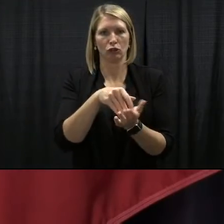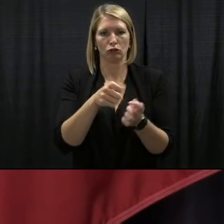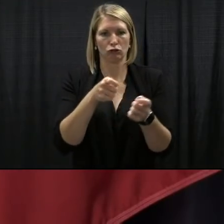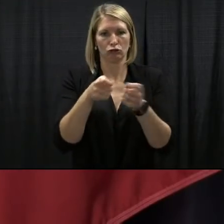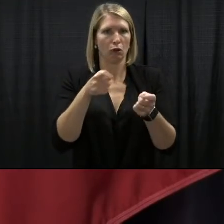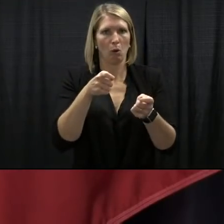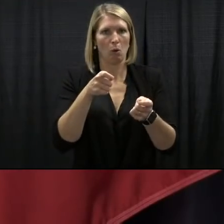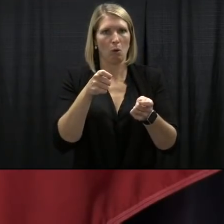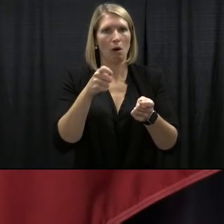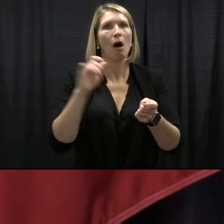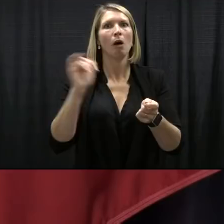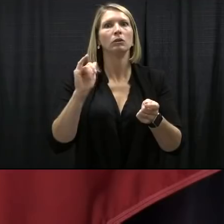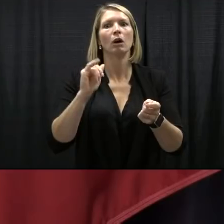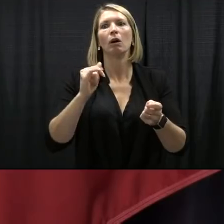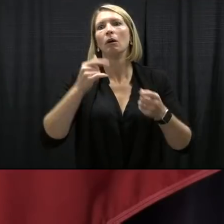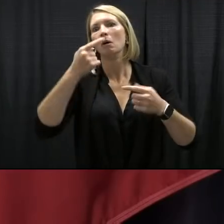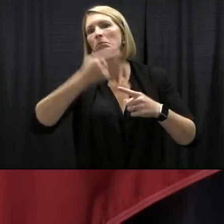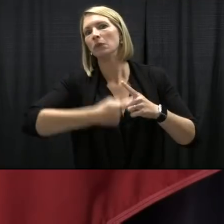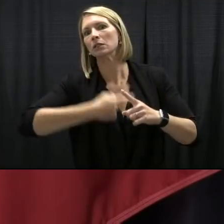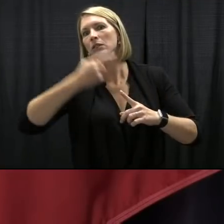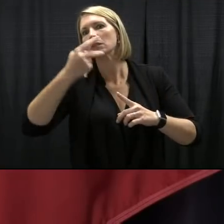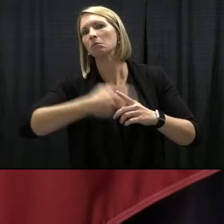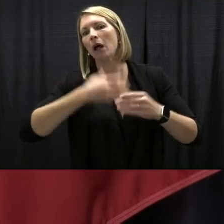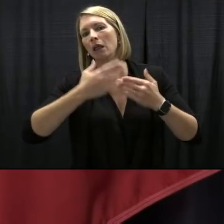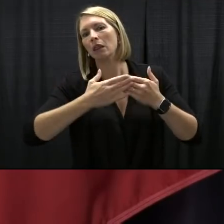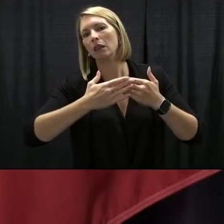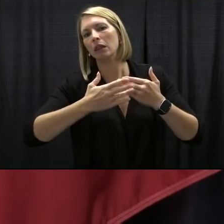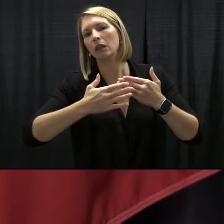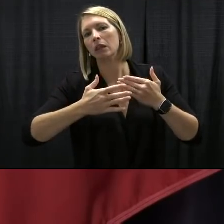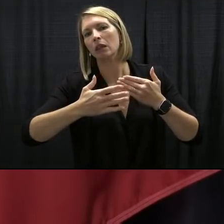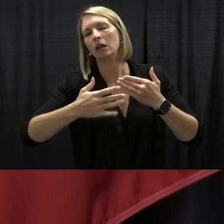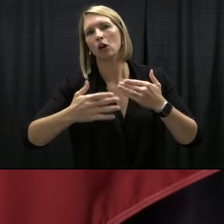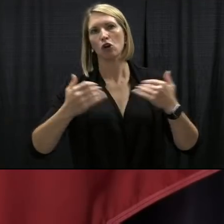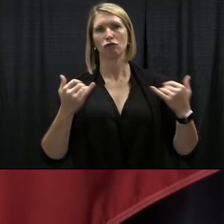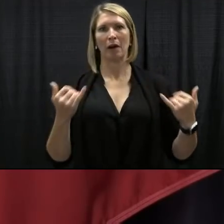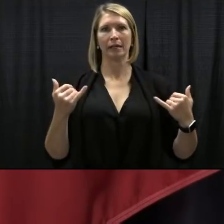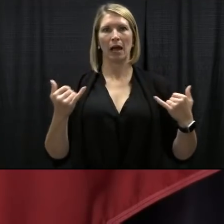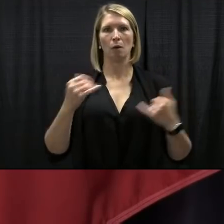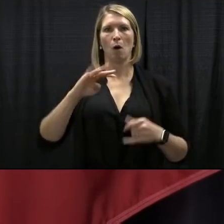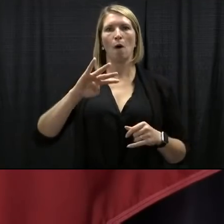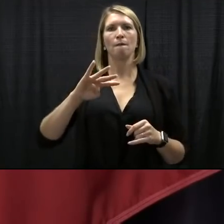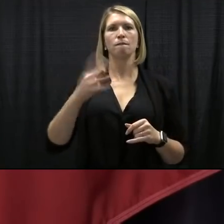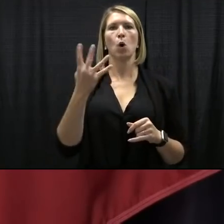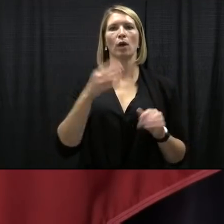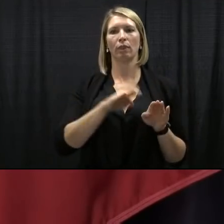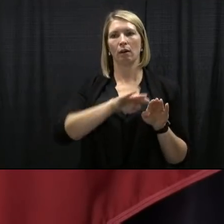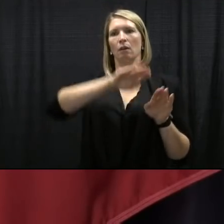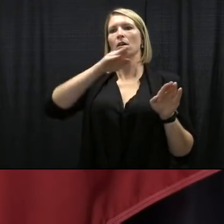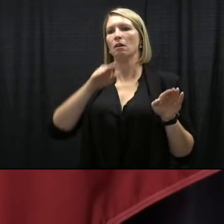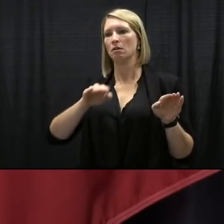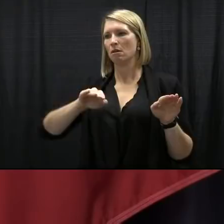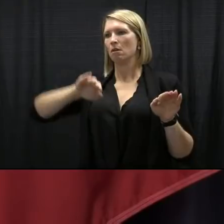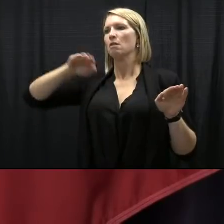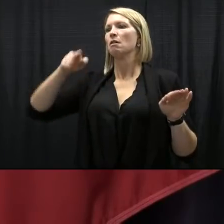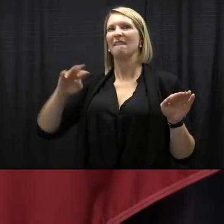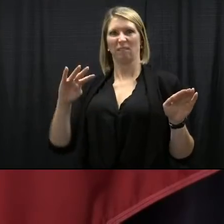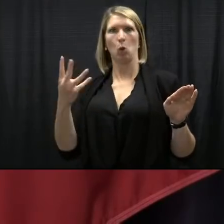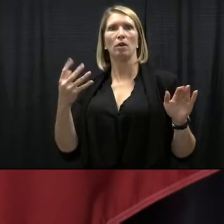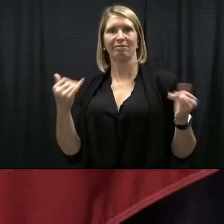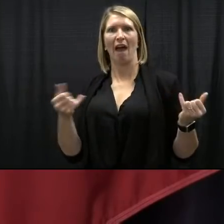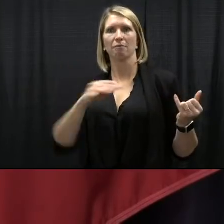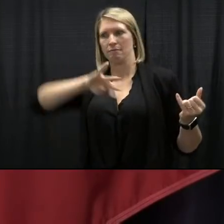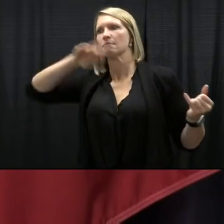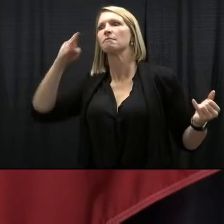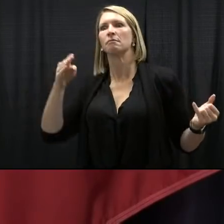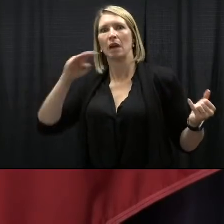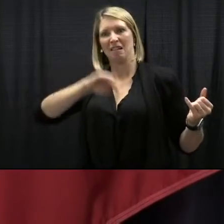to protect us in the months to come. We are in the midst of the fourth waves, and vaccinations are essential to carry us through. We